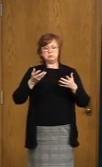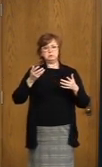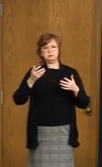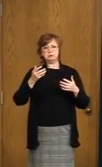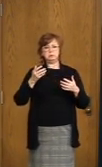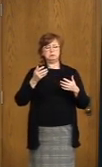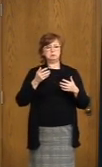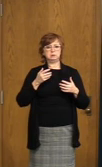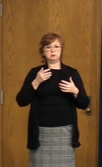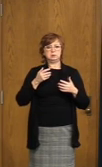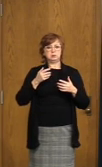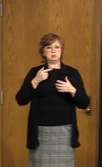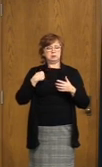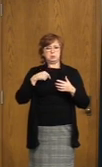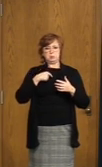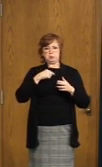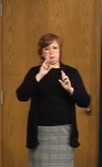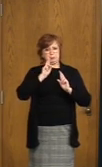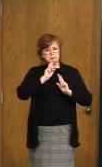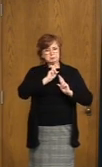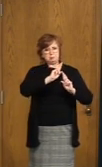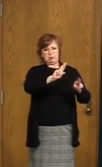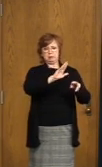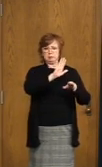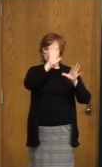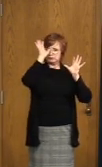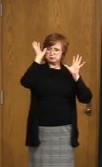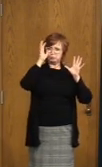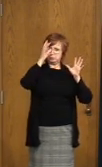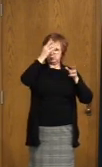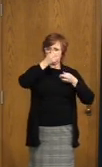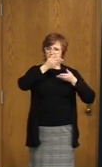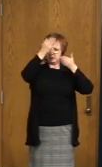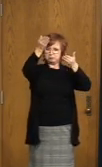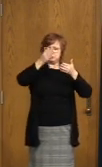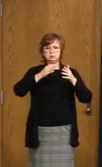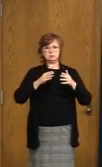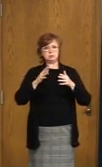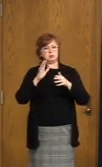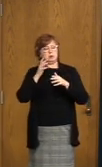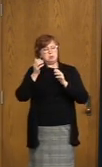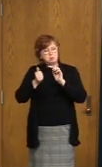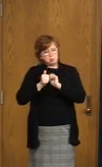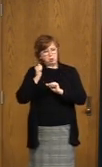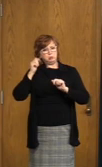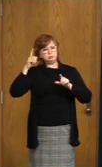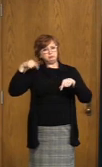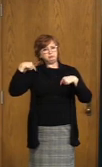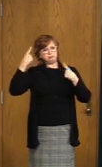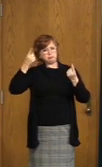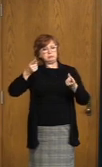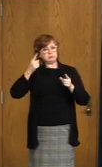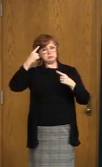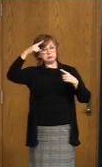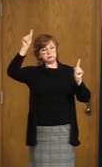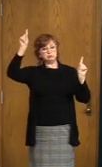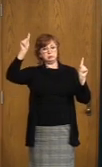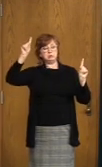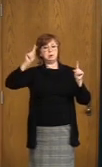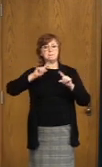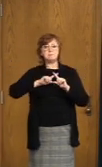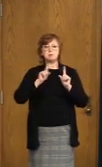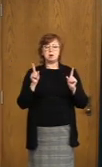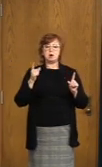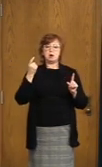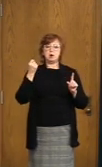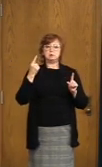large, those recommendations have worked. And notwithstanding a post-holiday bump that we've had and some recent surges in the numbers that we've had